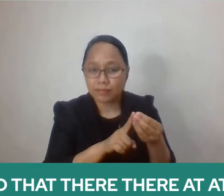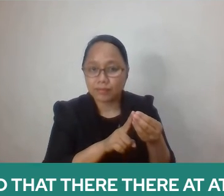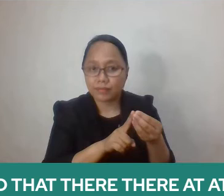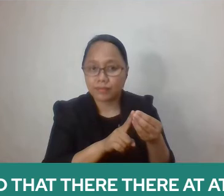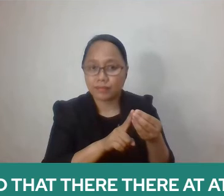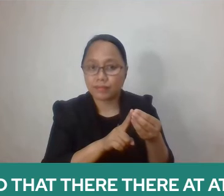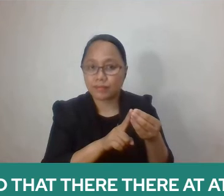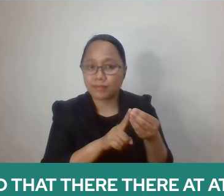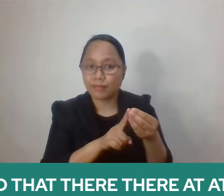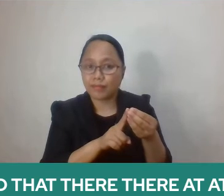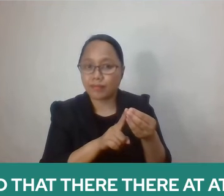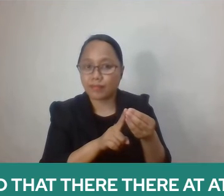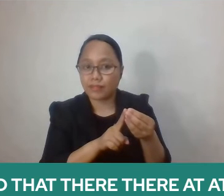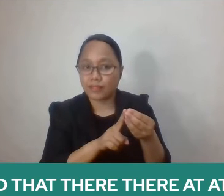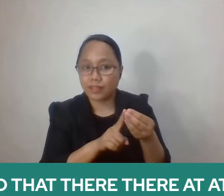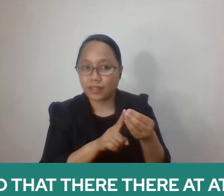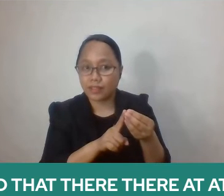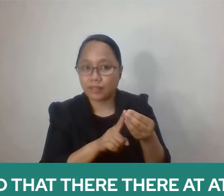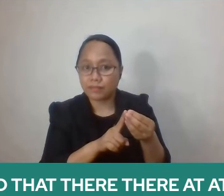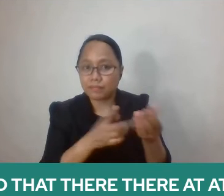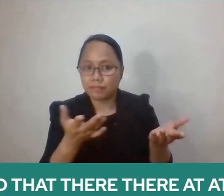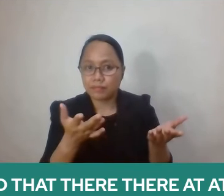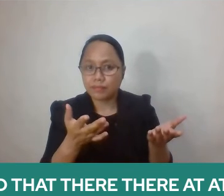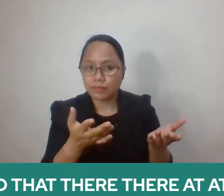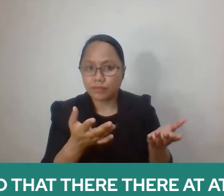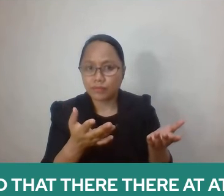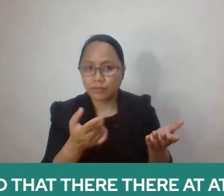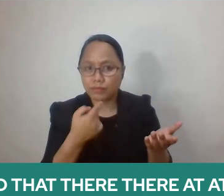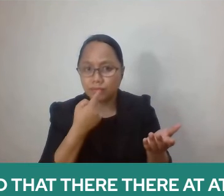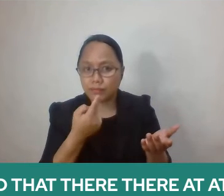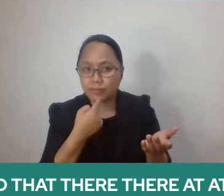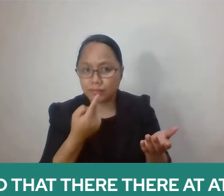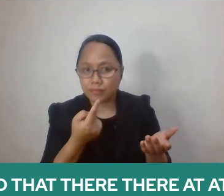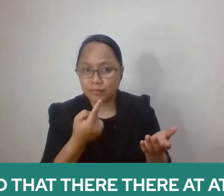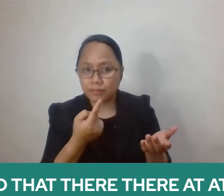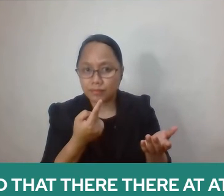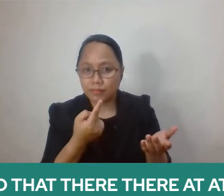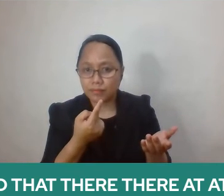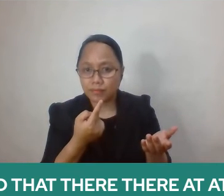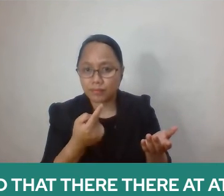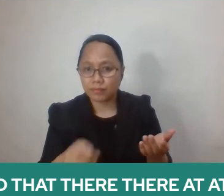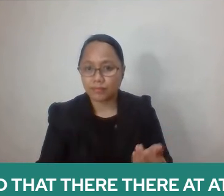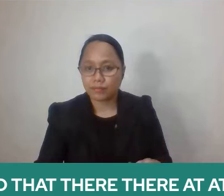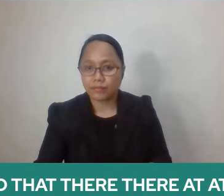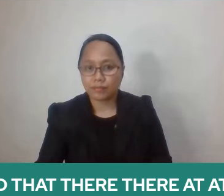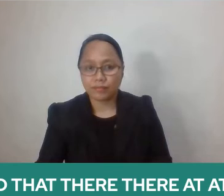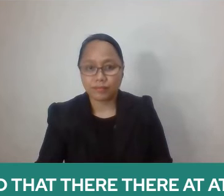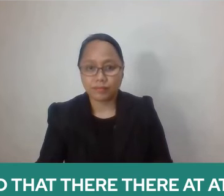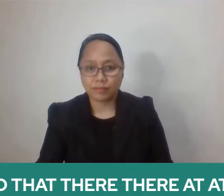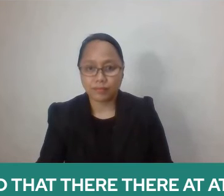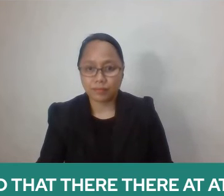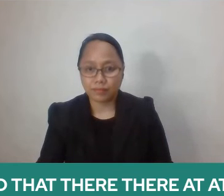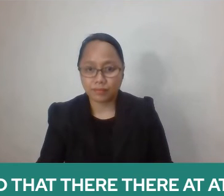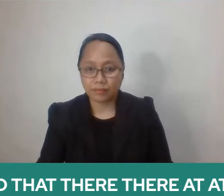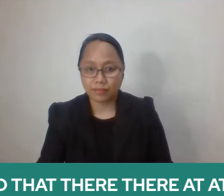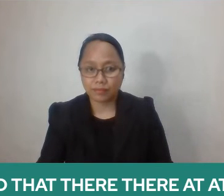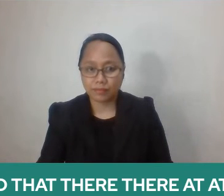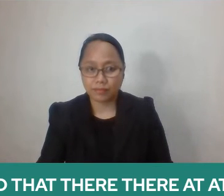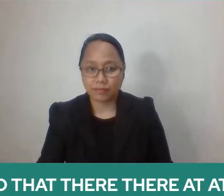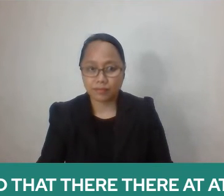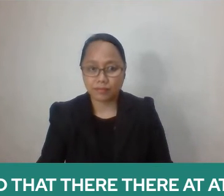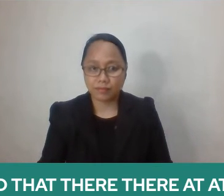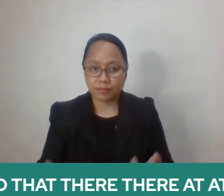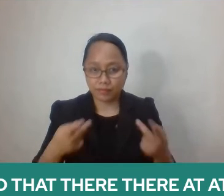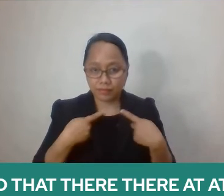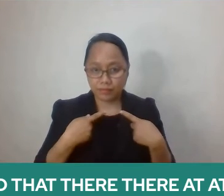uh, an audience who mentioned that she has been to Malaysia a couple of times and that she knows that in